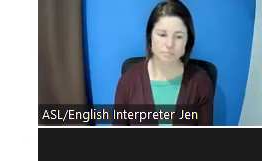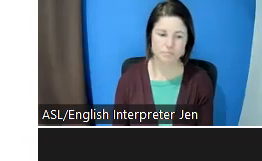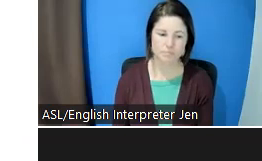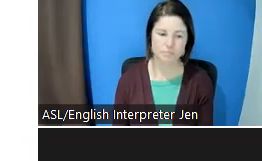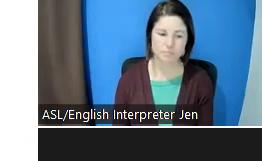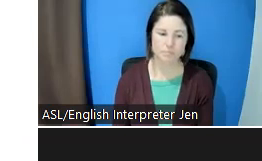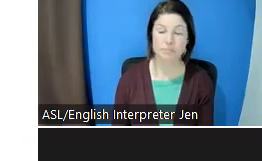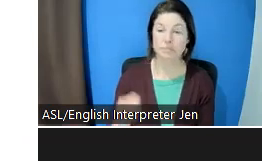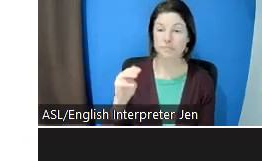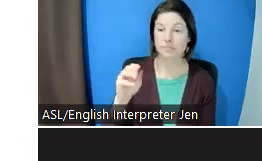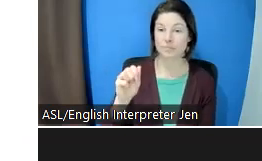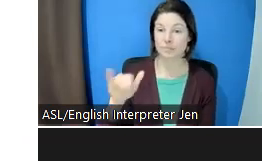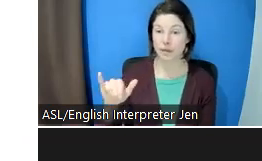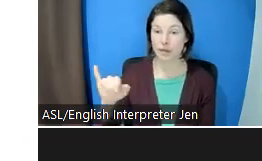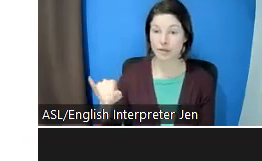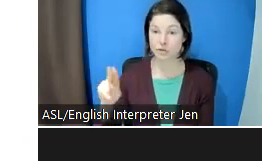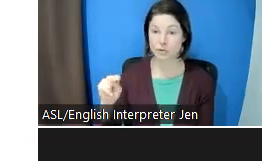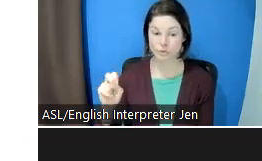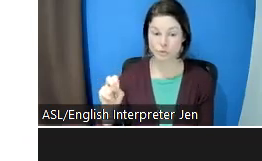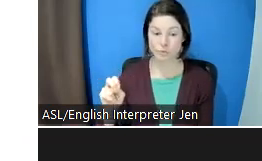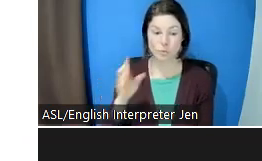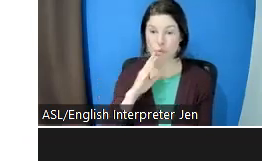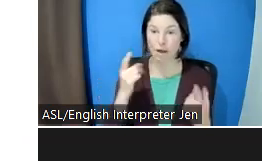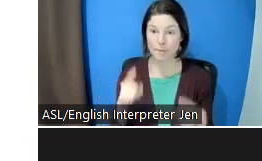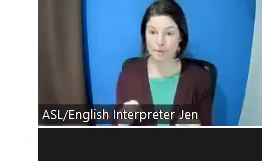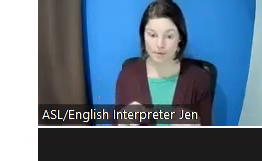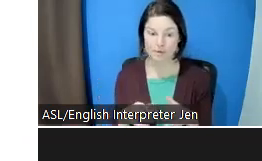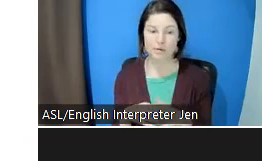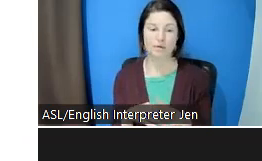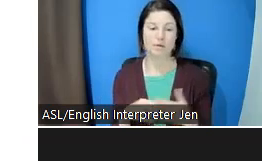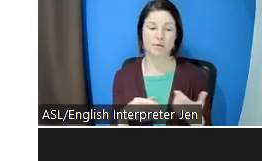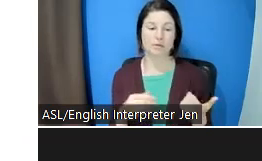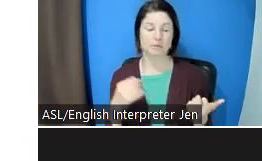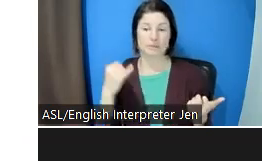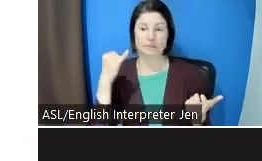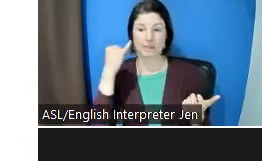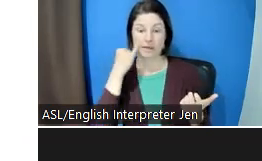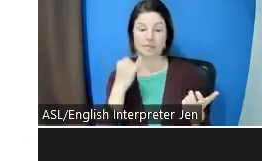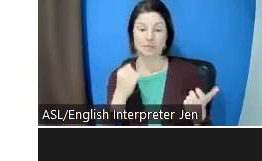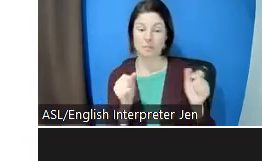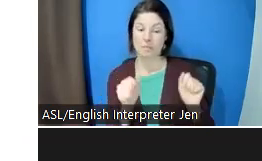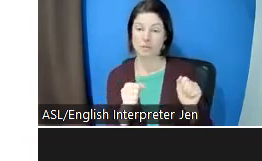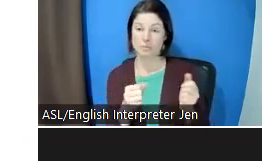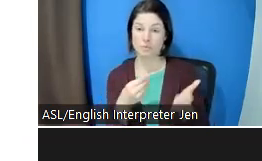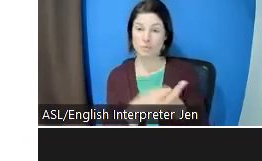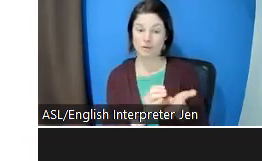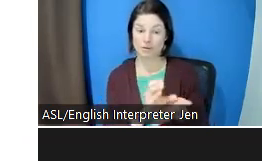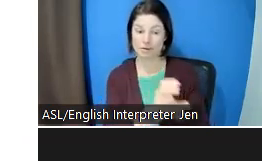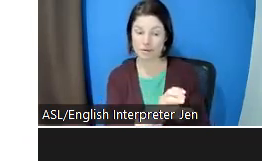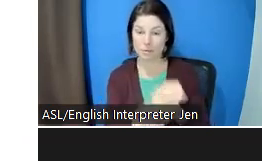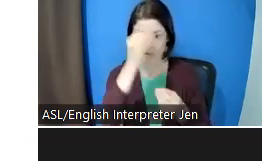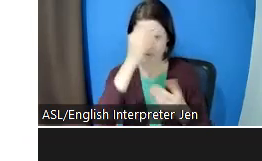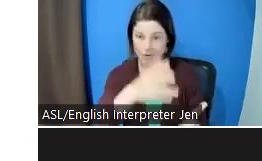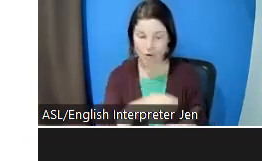awarded projects: the notice of conditional award, any scope refinement, and then onboarding for awardees